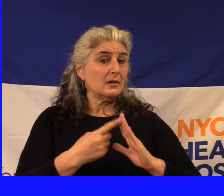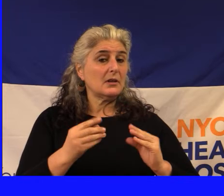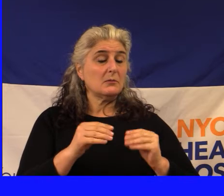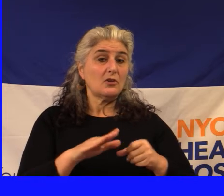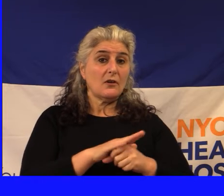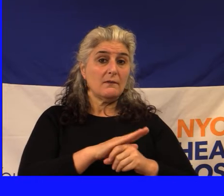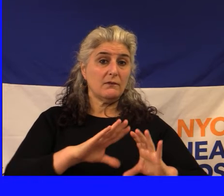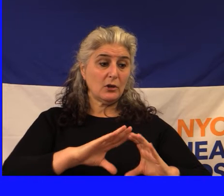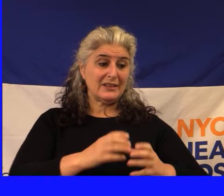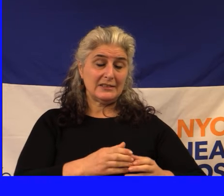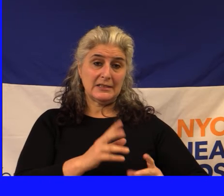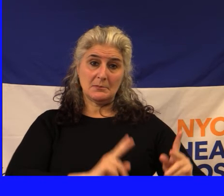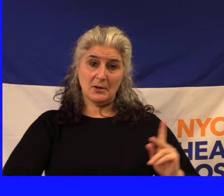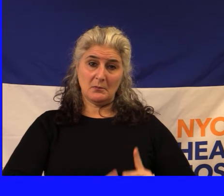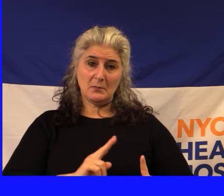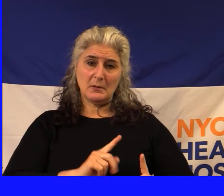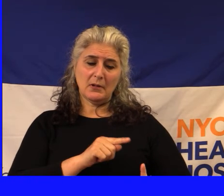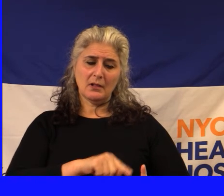of